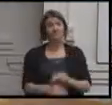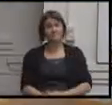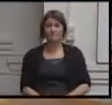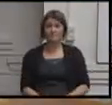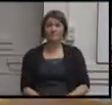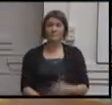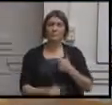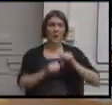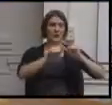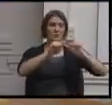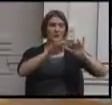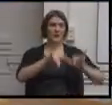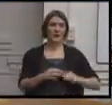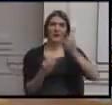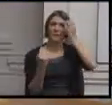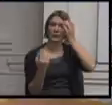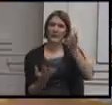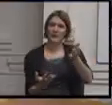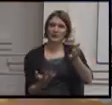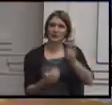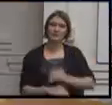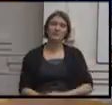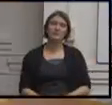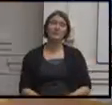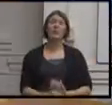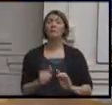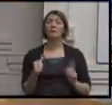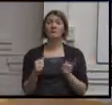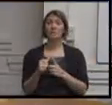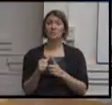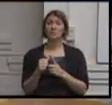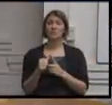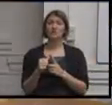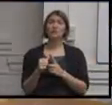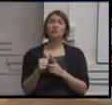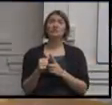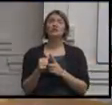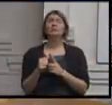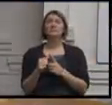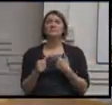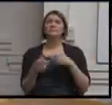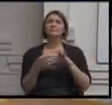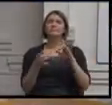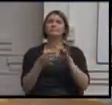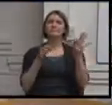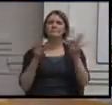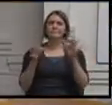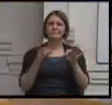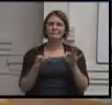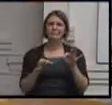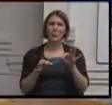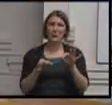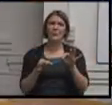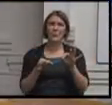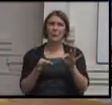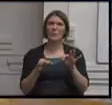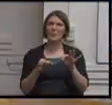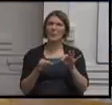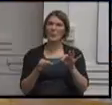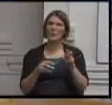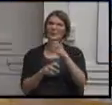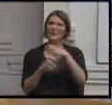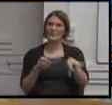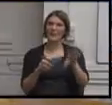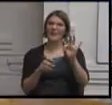together. So I'd like to start by just talking about some of the difficulties in really